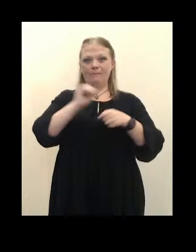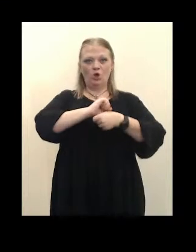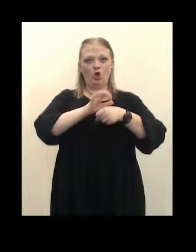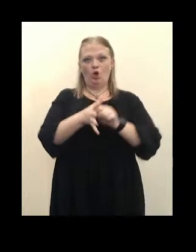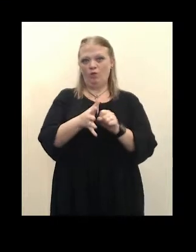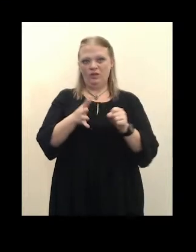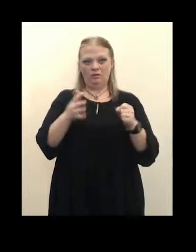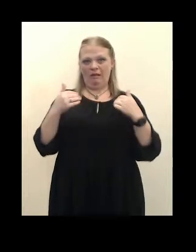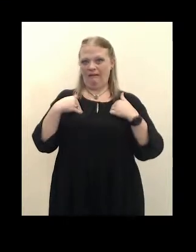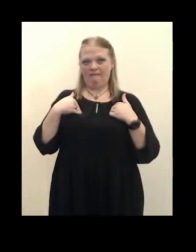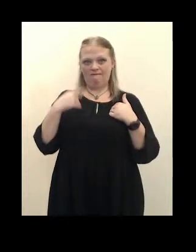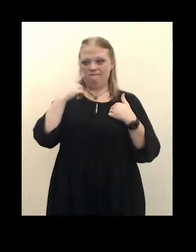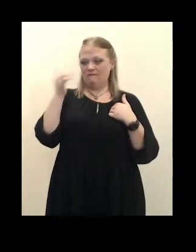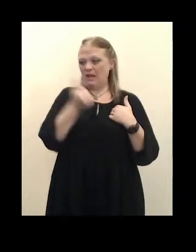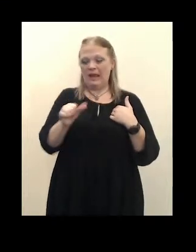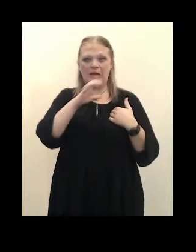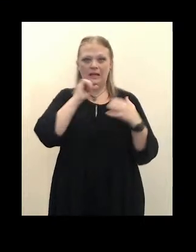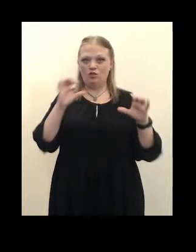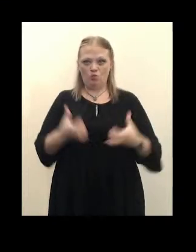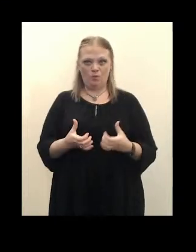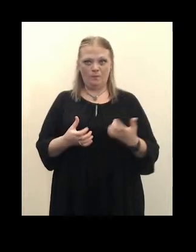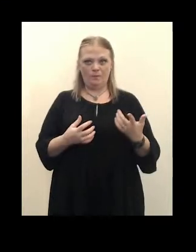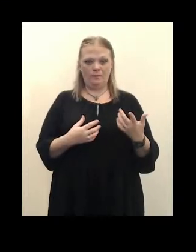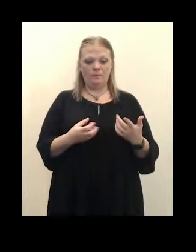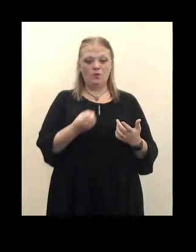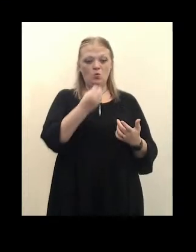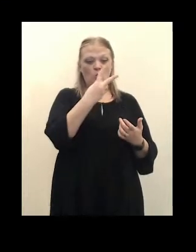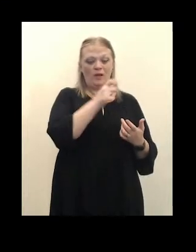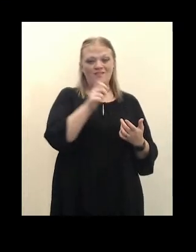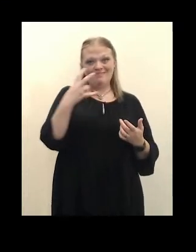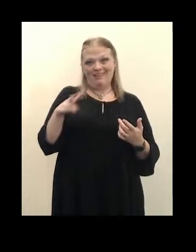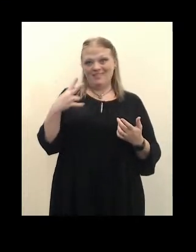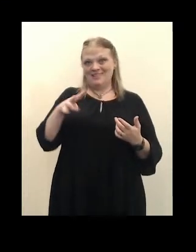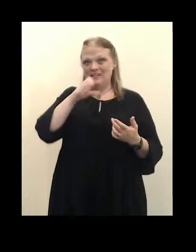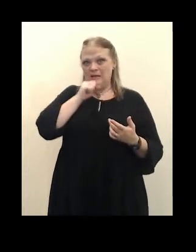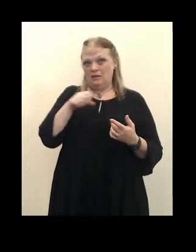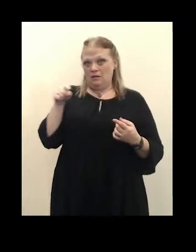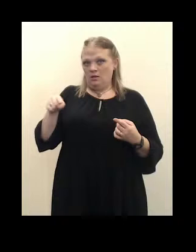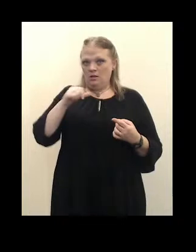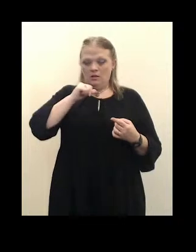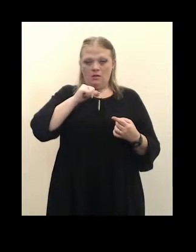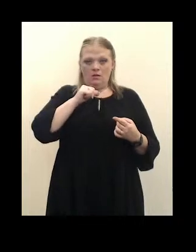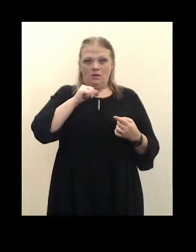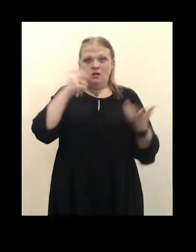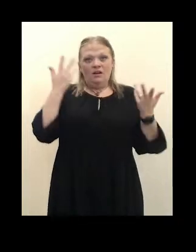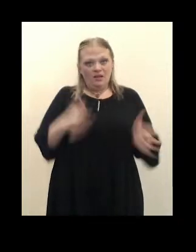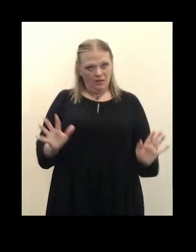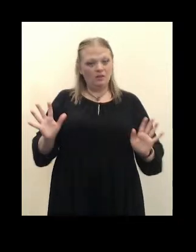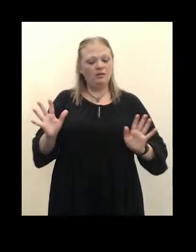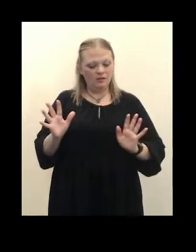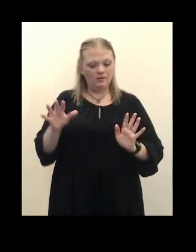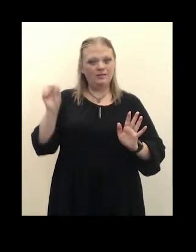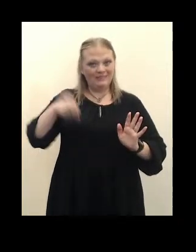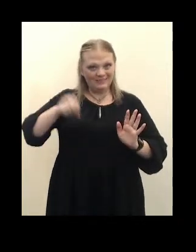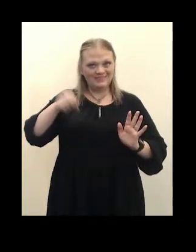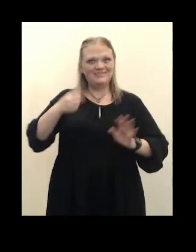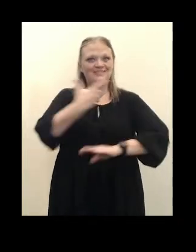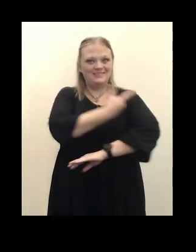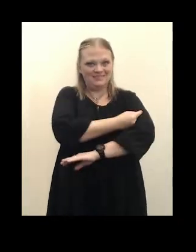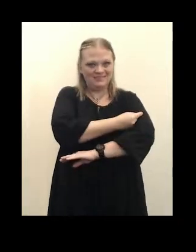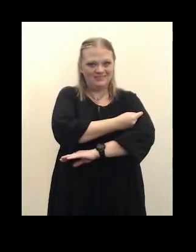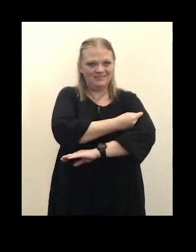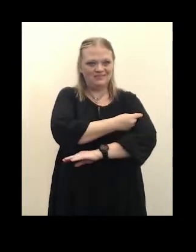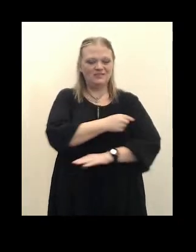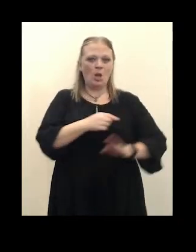age groups, whereas the 12 to 17-year-olds who are fully vaccinated, they have the lowest